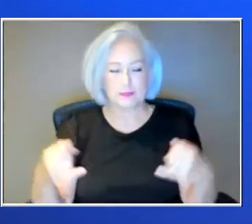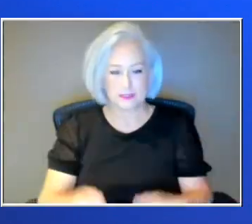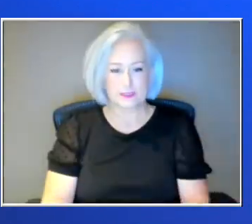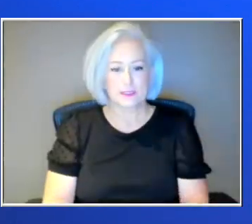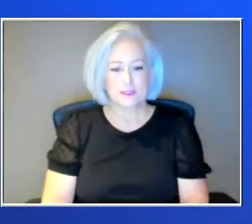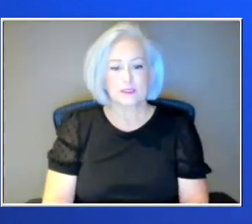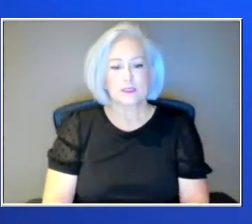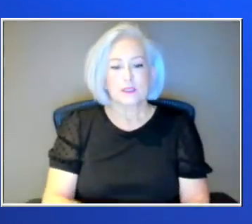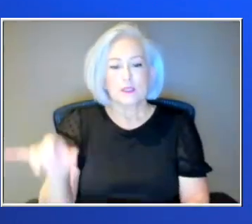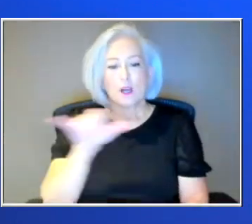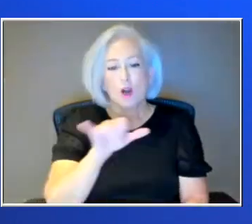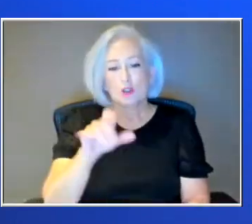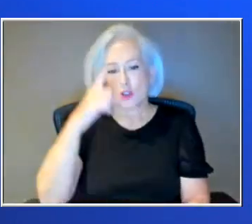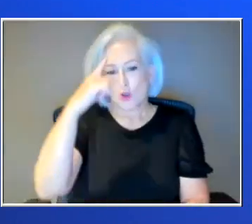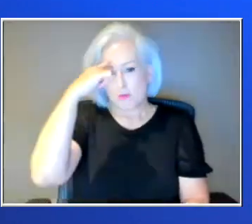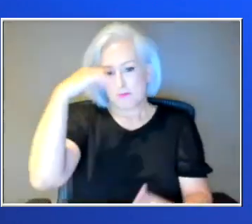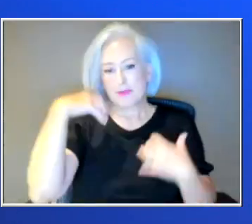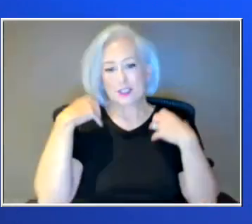about mental health.